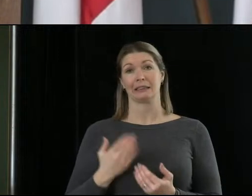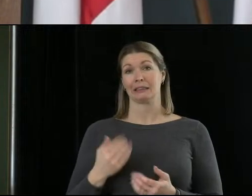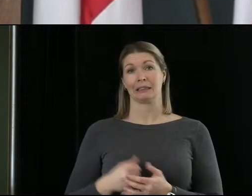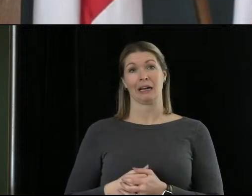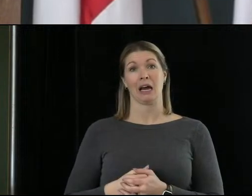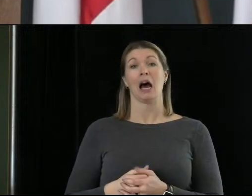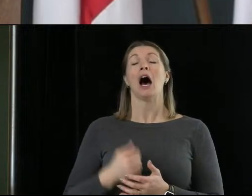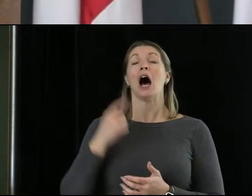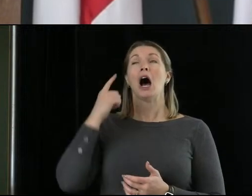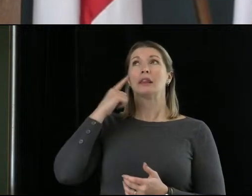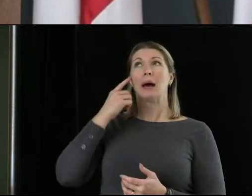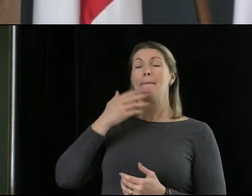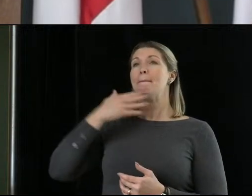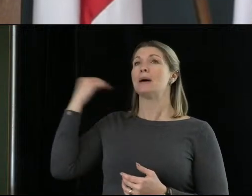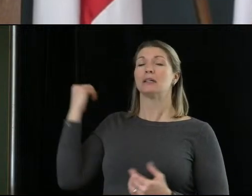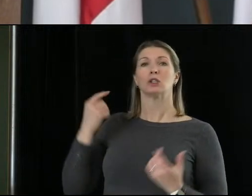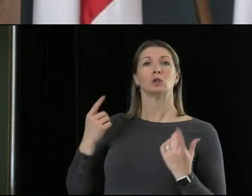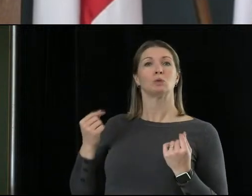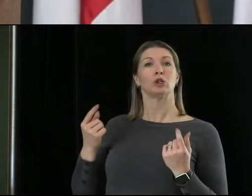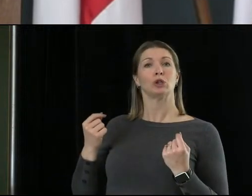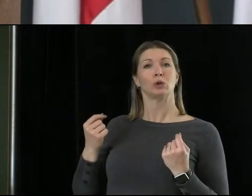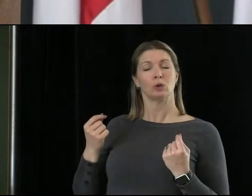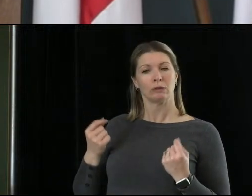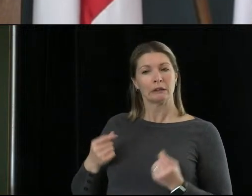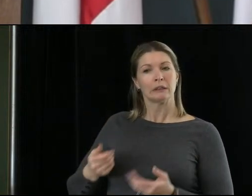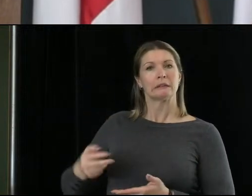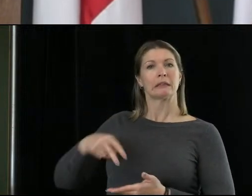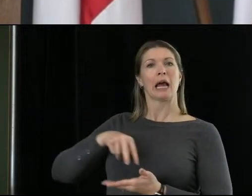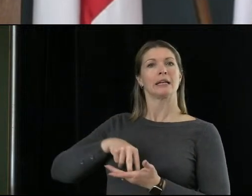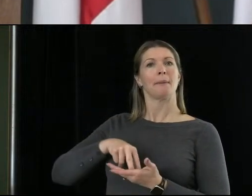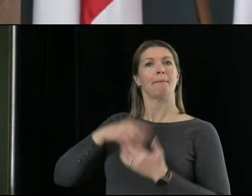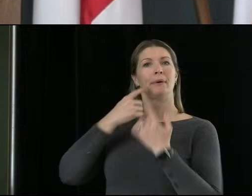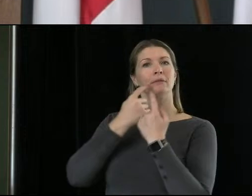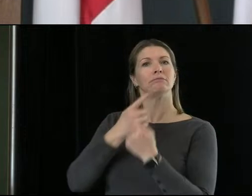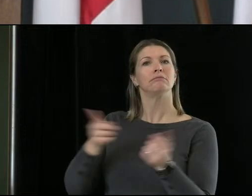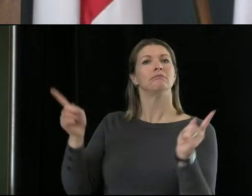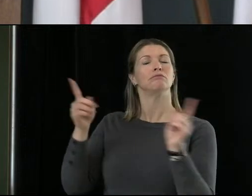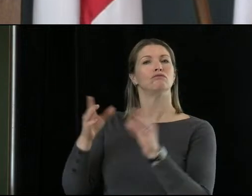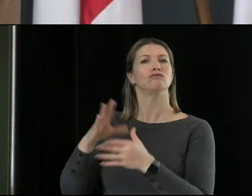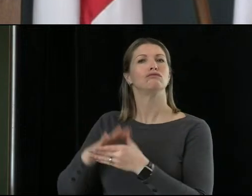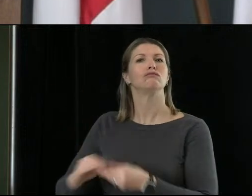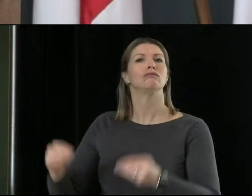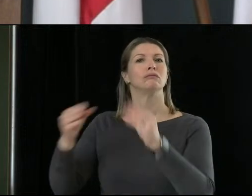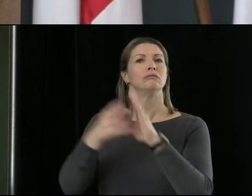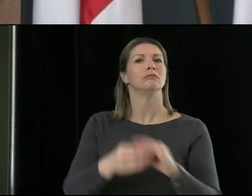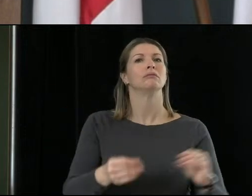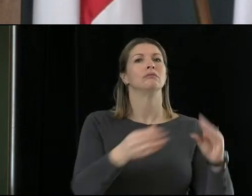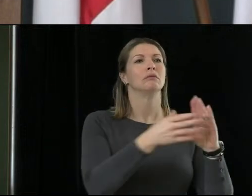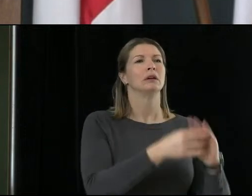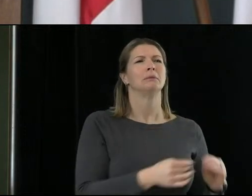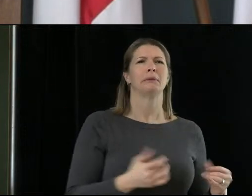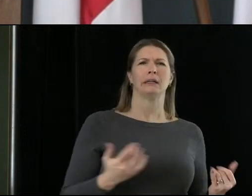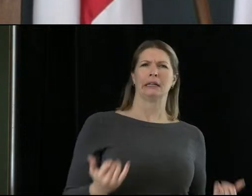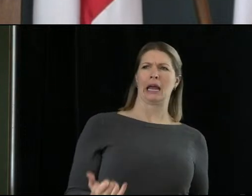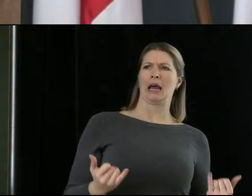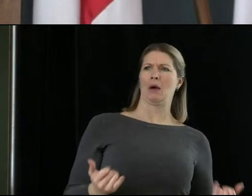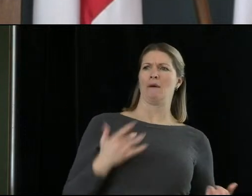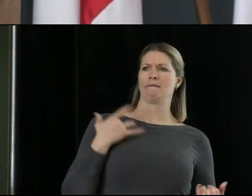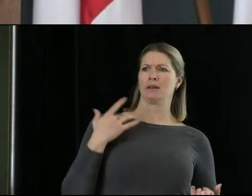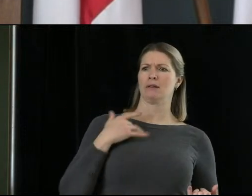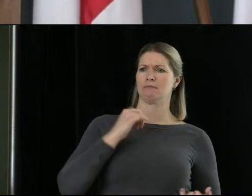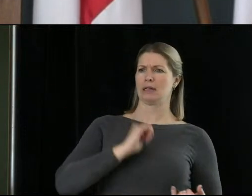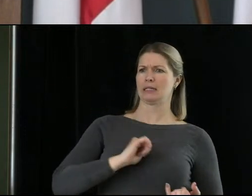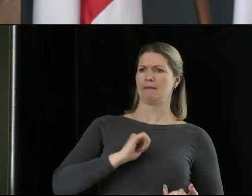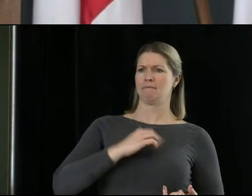by sharing our story of personal tragedy, but now I feel as if I have wasted years of my own